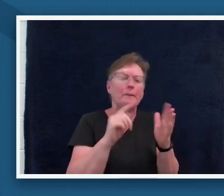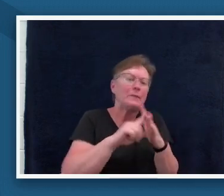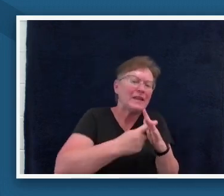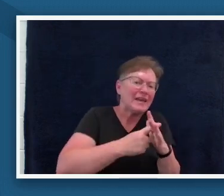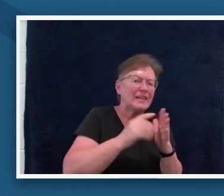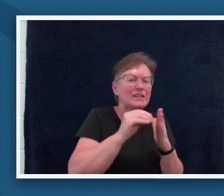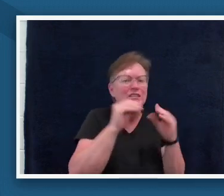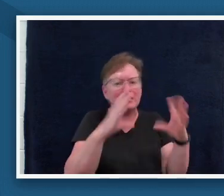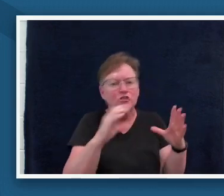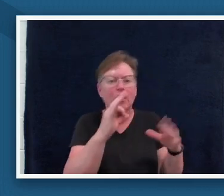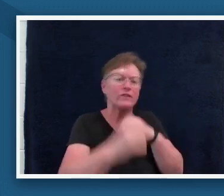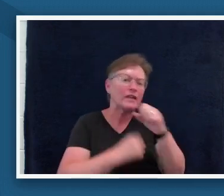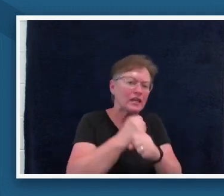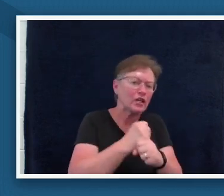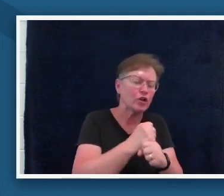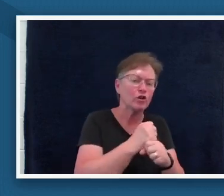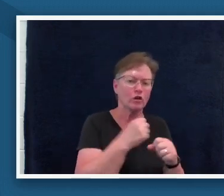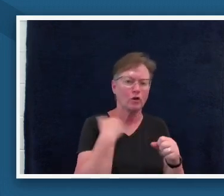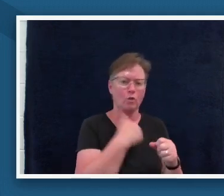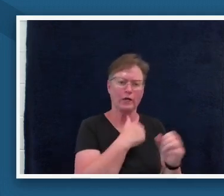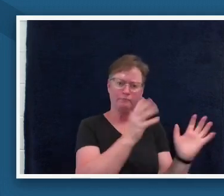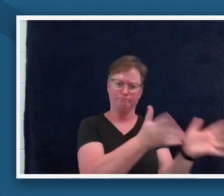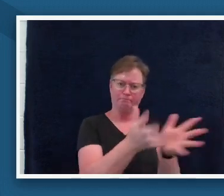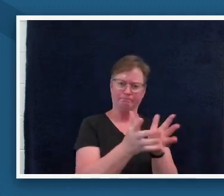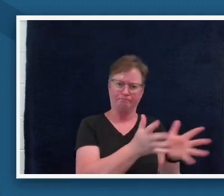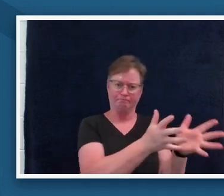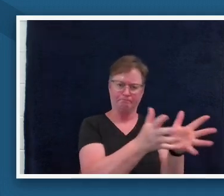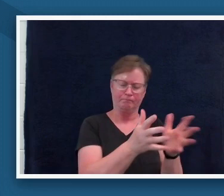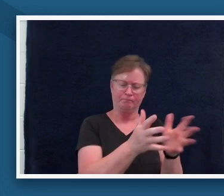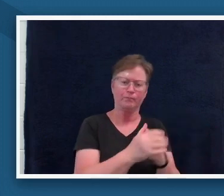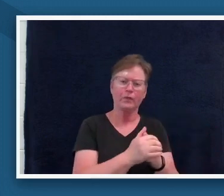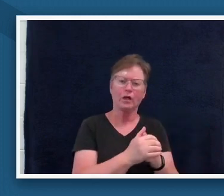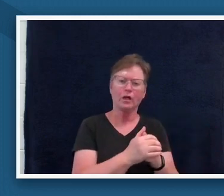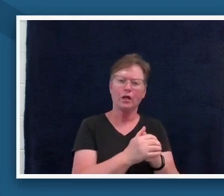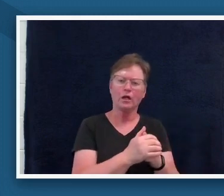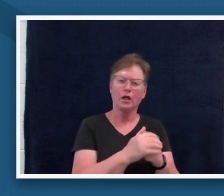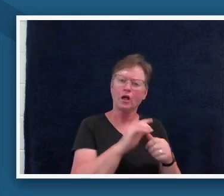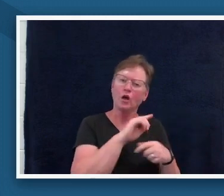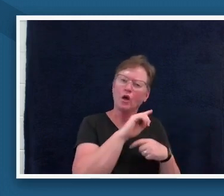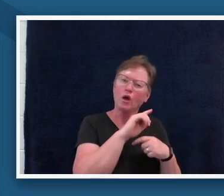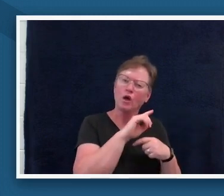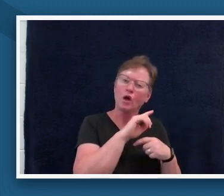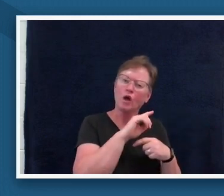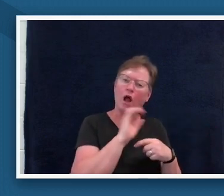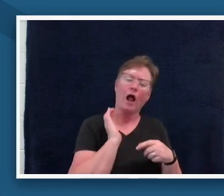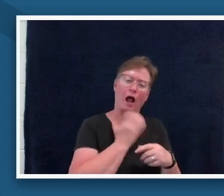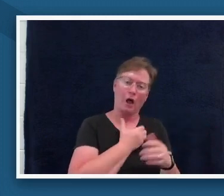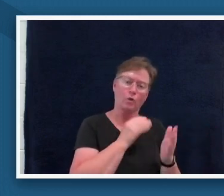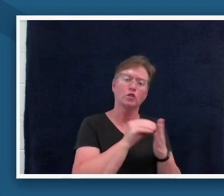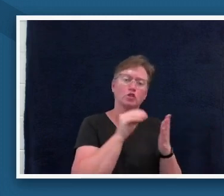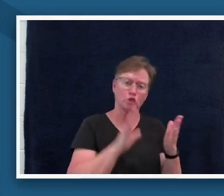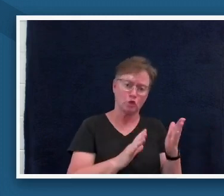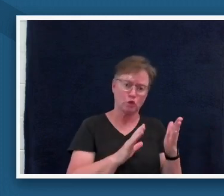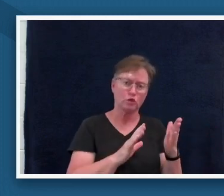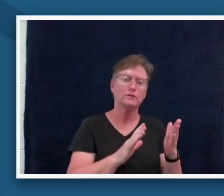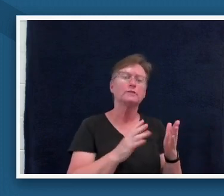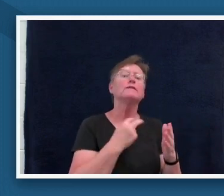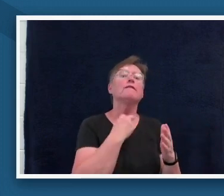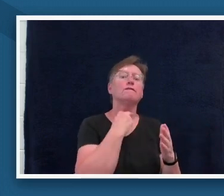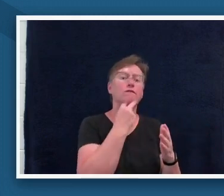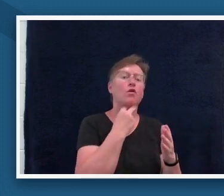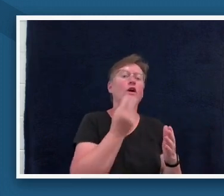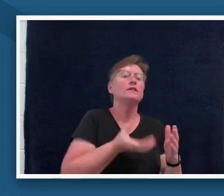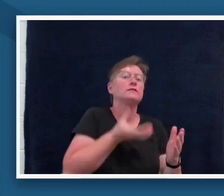all talked about is, when our students are giving voice, well, what's the action afterwards,